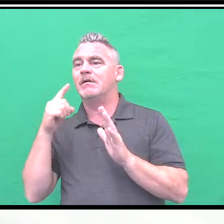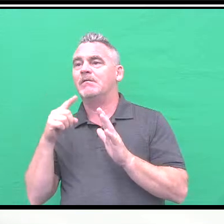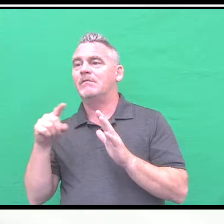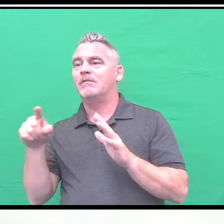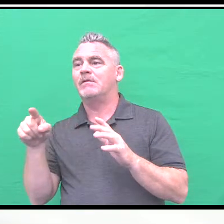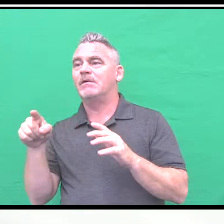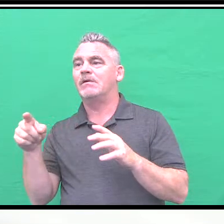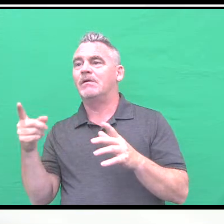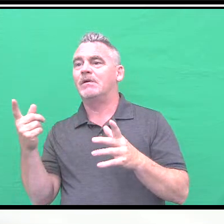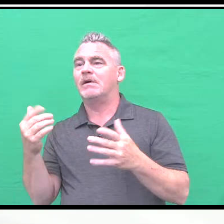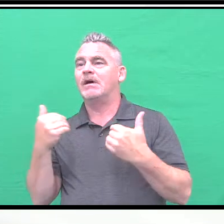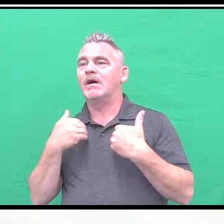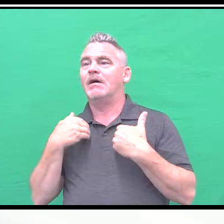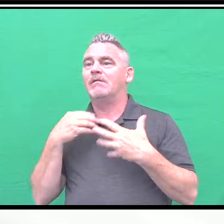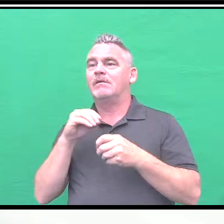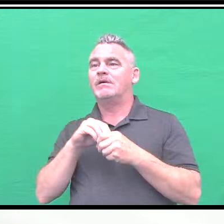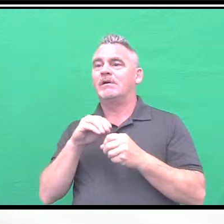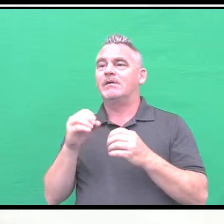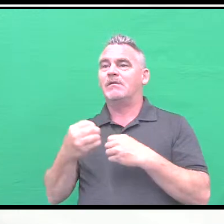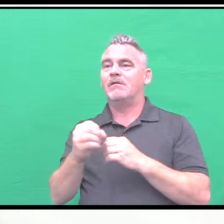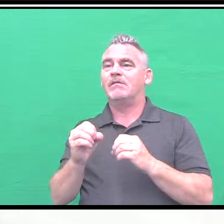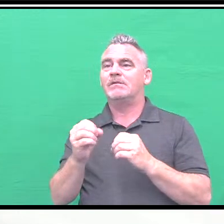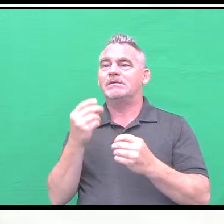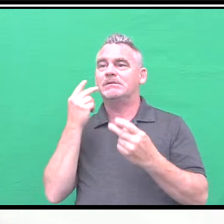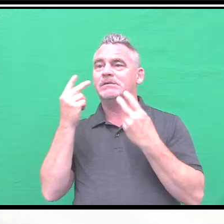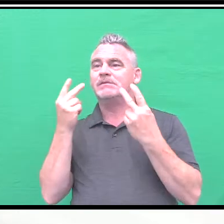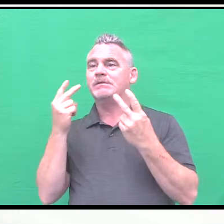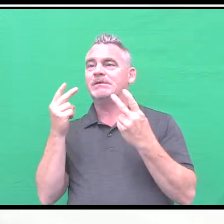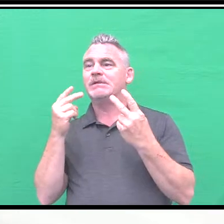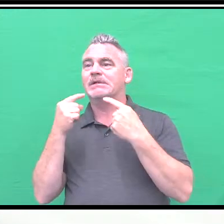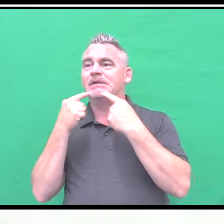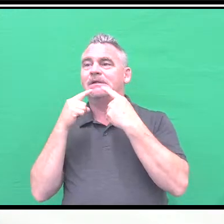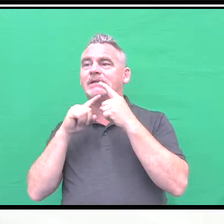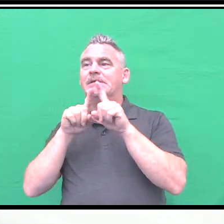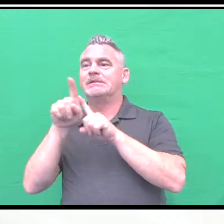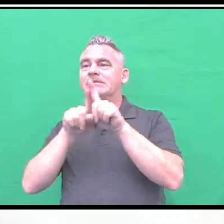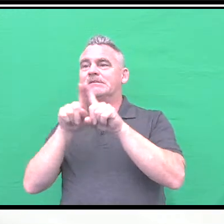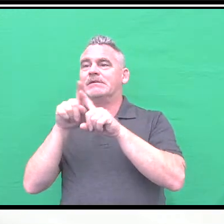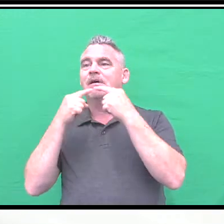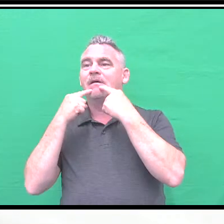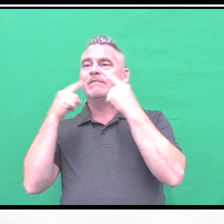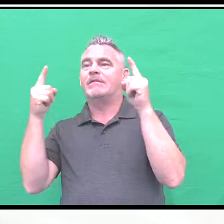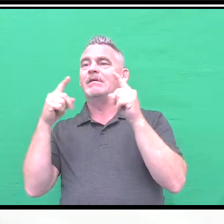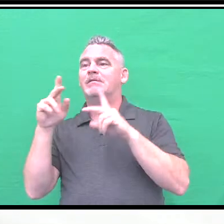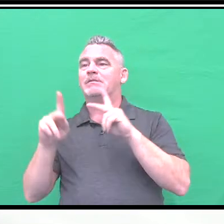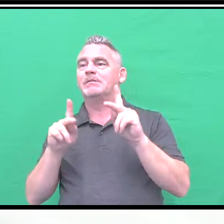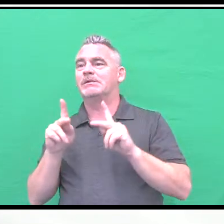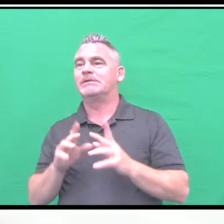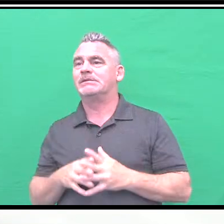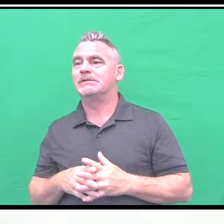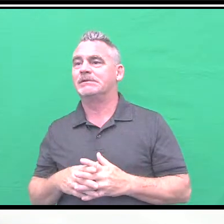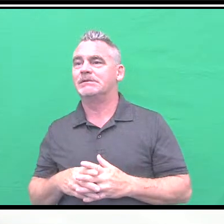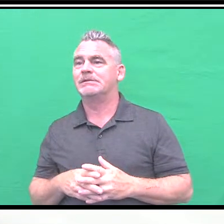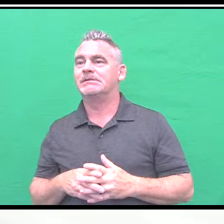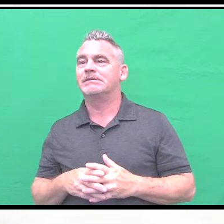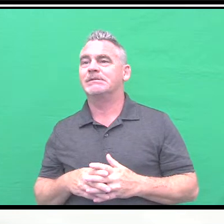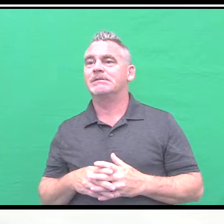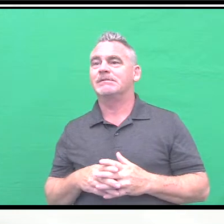was like a visiting celebrity had come through. It was just so fun and nice.